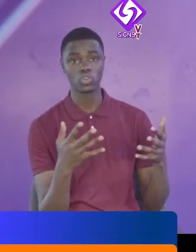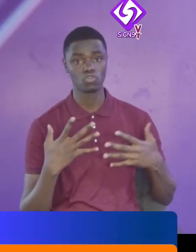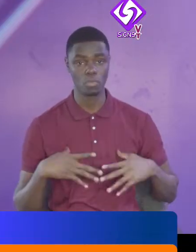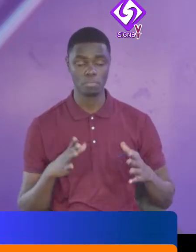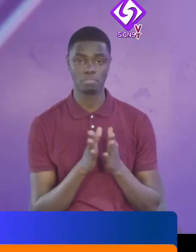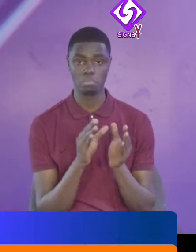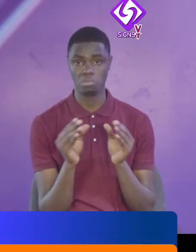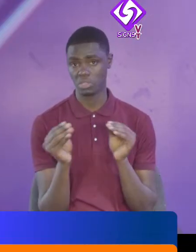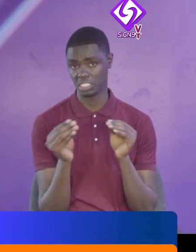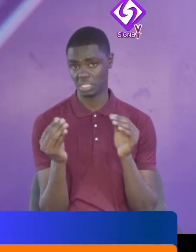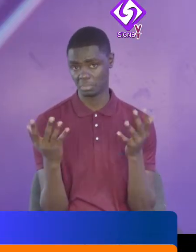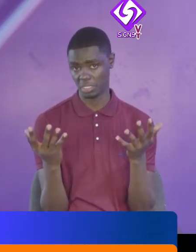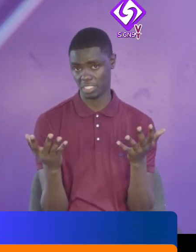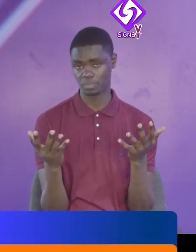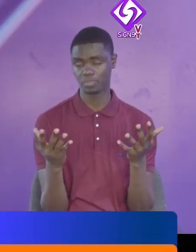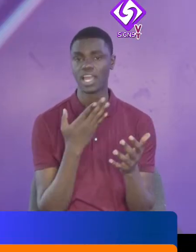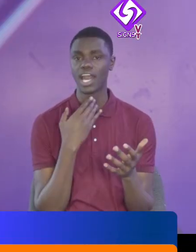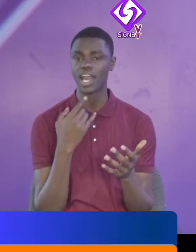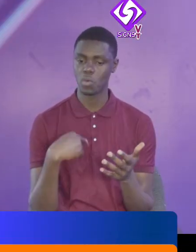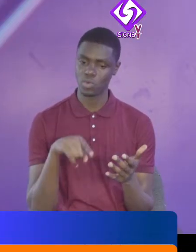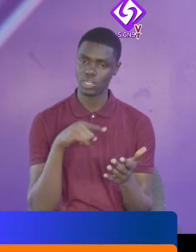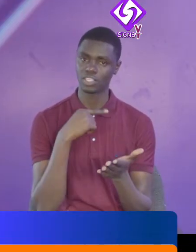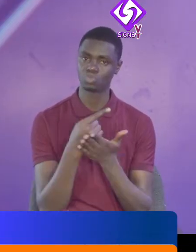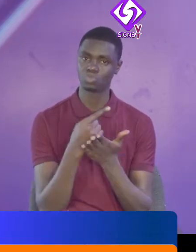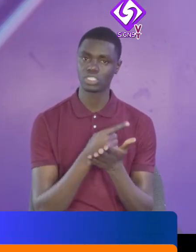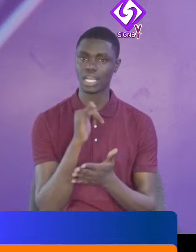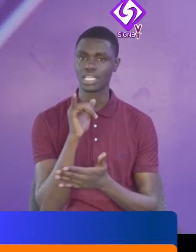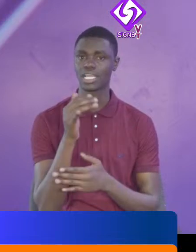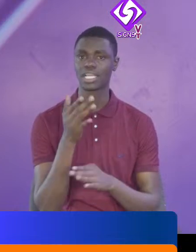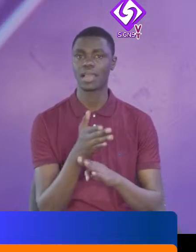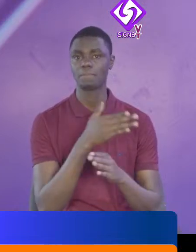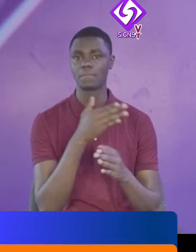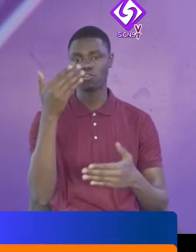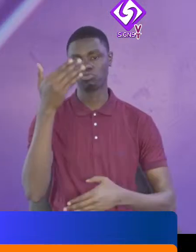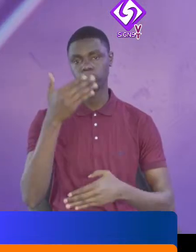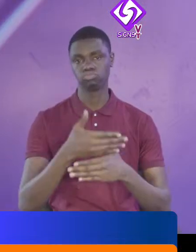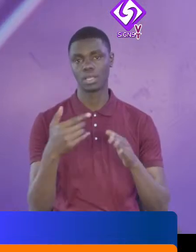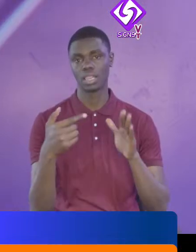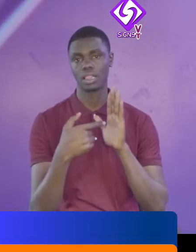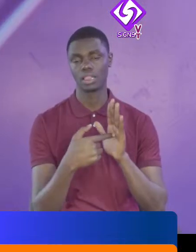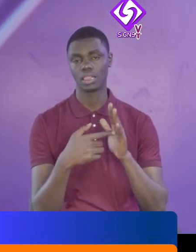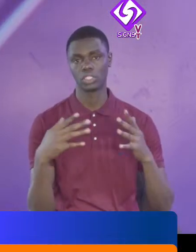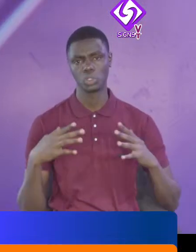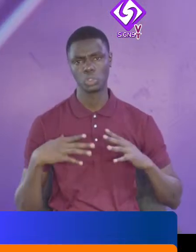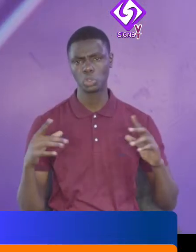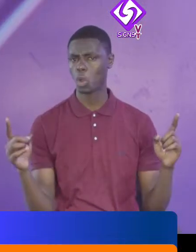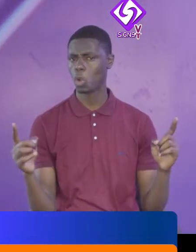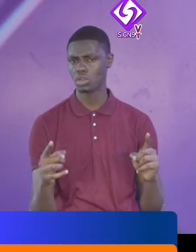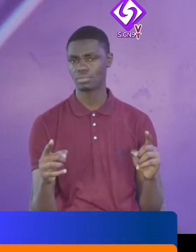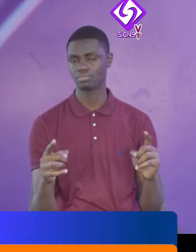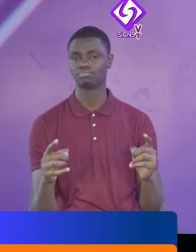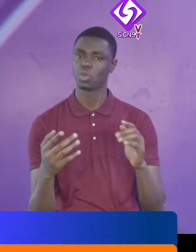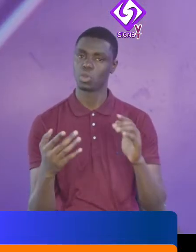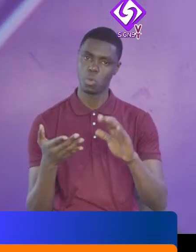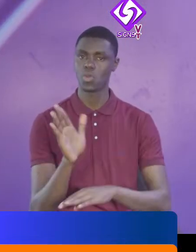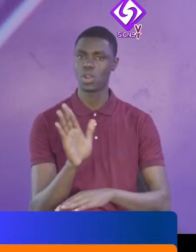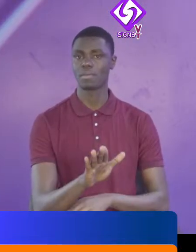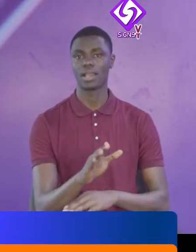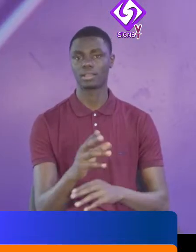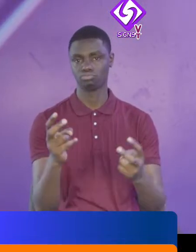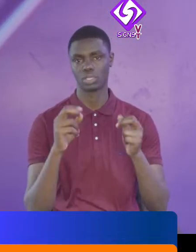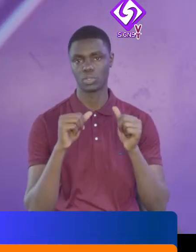way you look at it. Yes. I want us to talk about that before we end the show. We're going to be back after the break. Keep it Science TV.